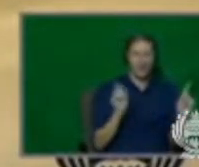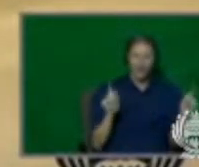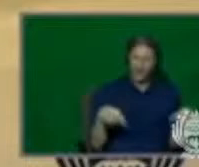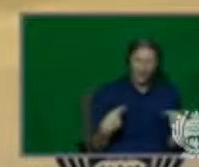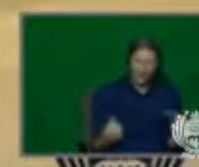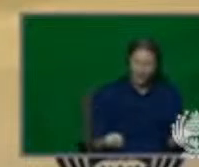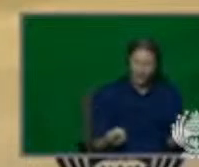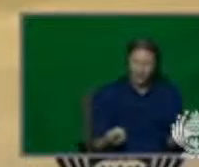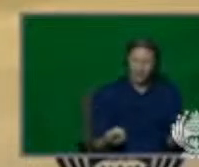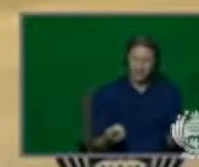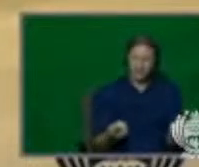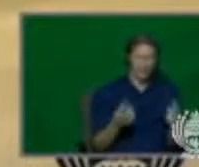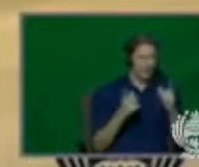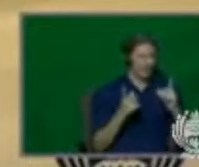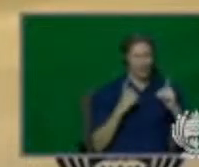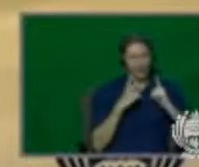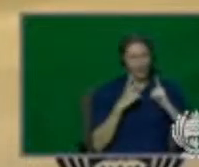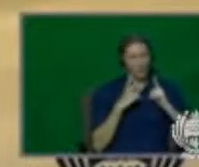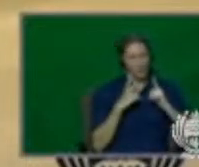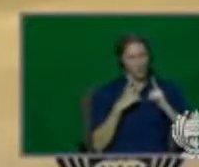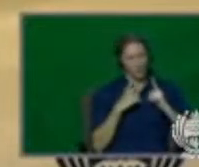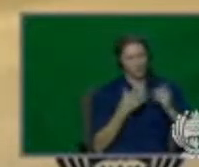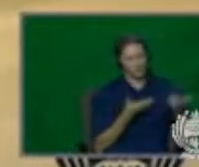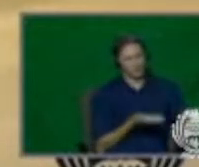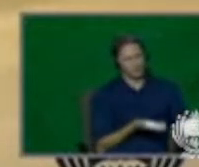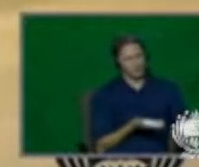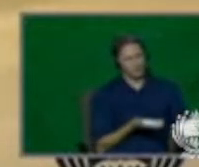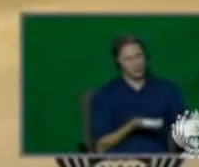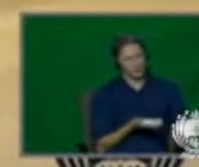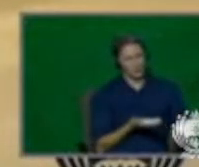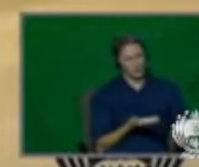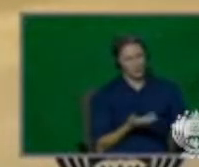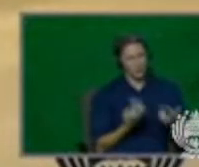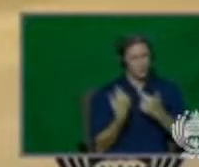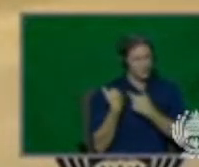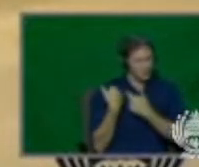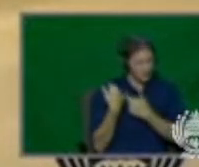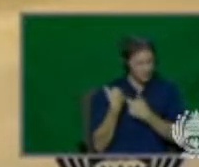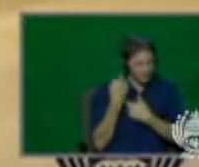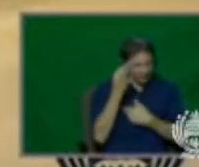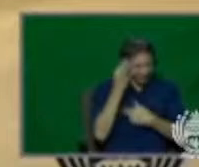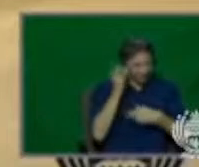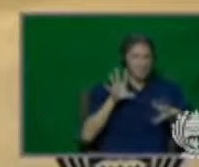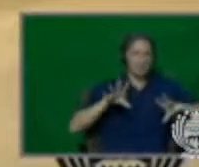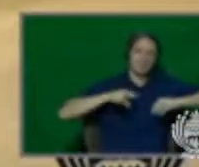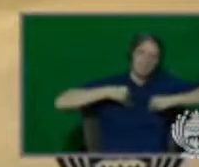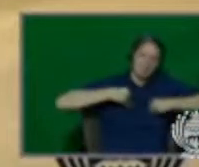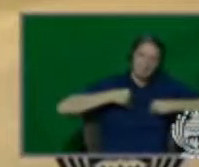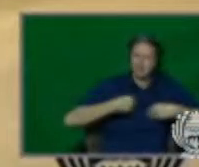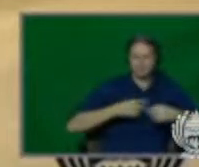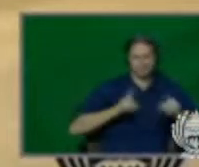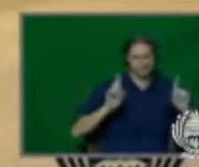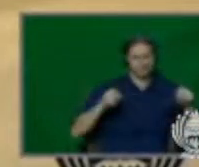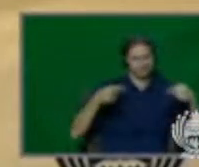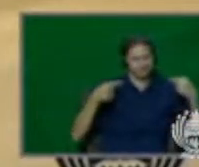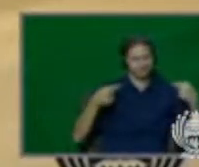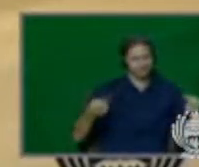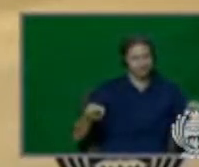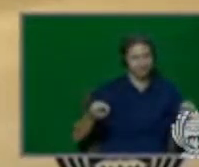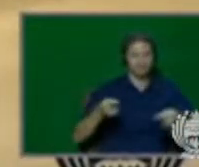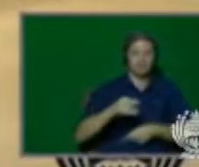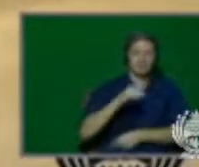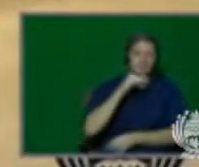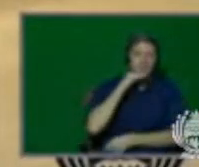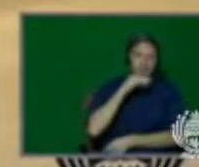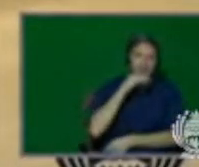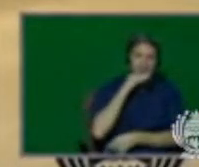It can't be allowed to go like that. Will be any responsible government if we allow such things to happen. And as a result, therefore,